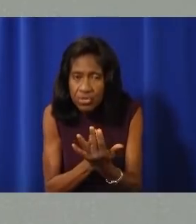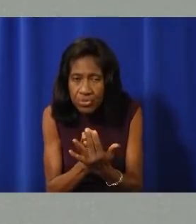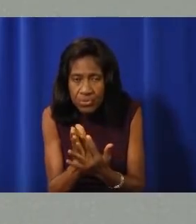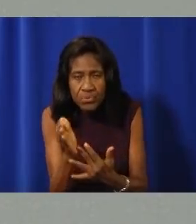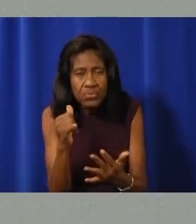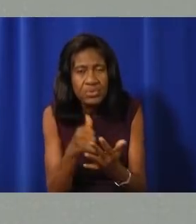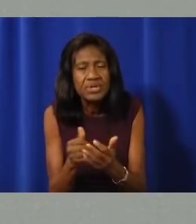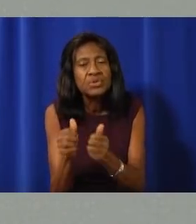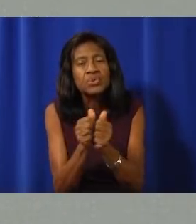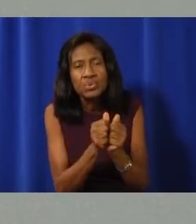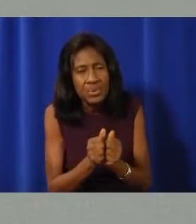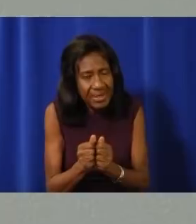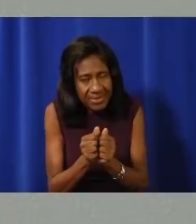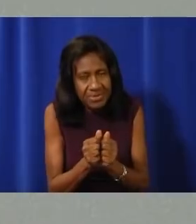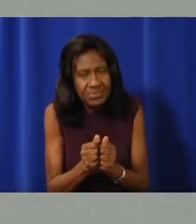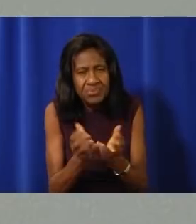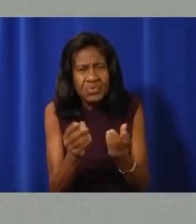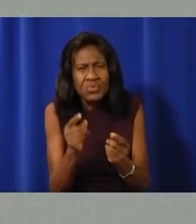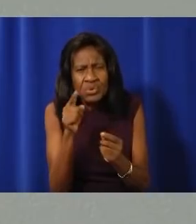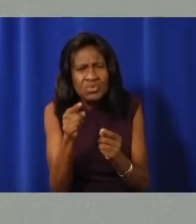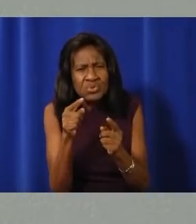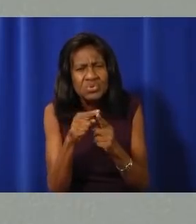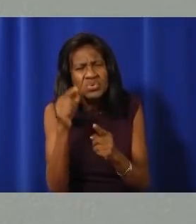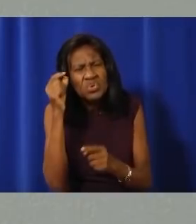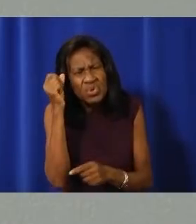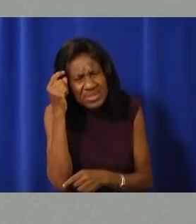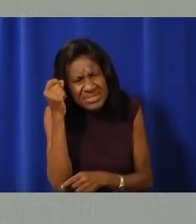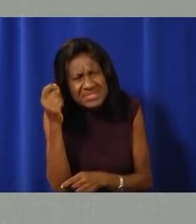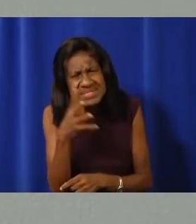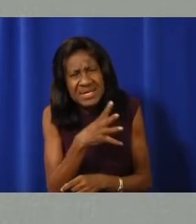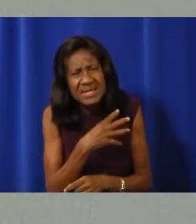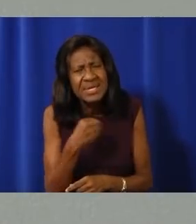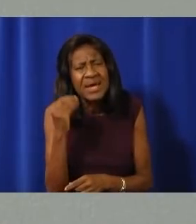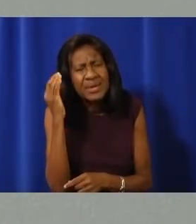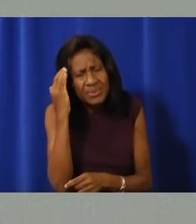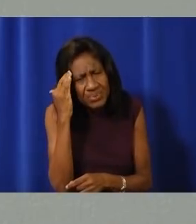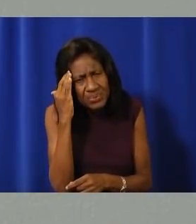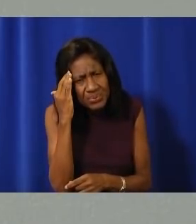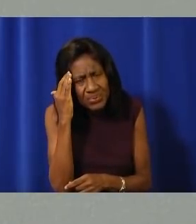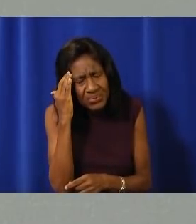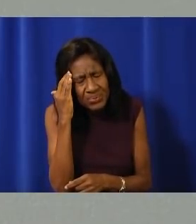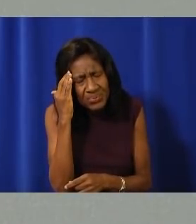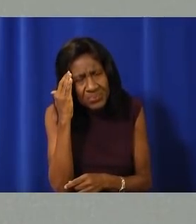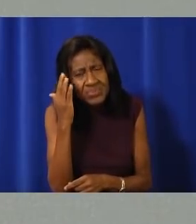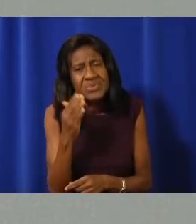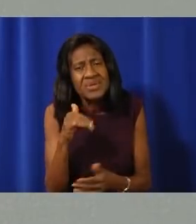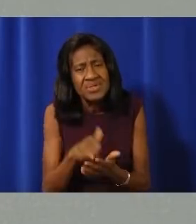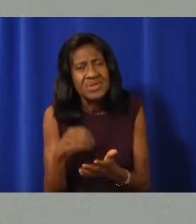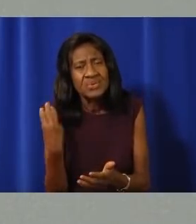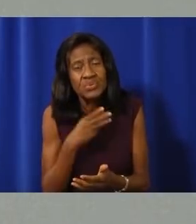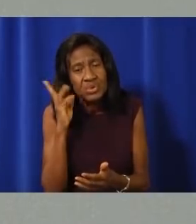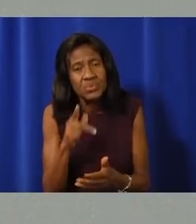understand that and have the confidence that we will get through this together.